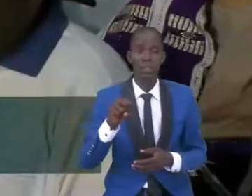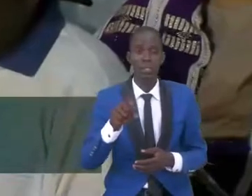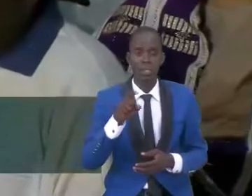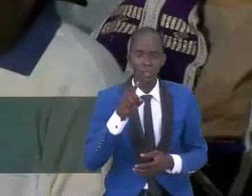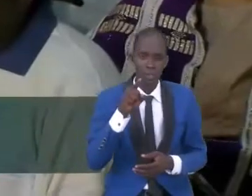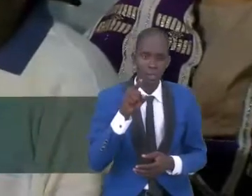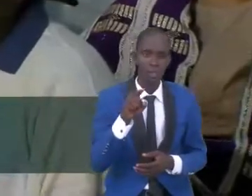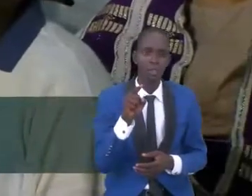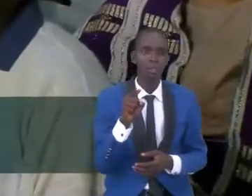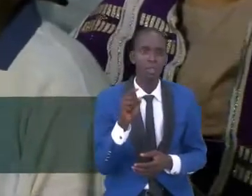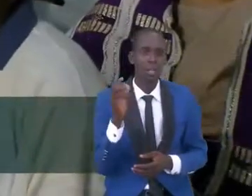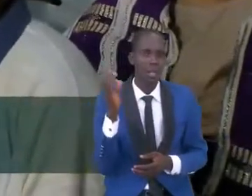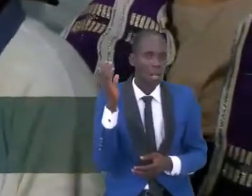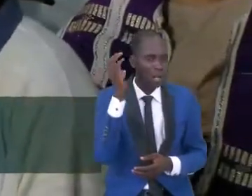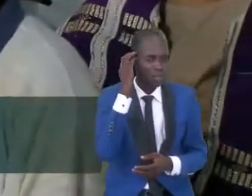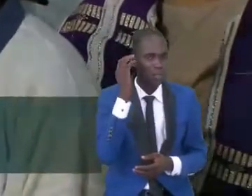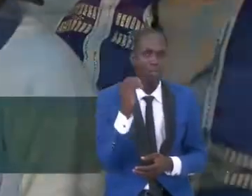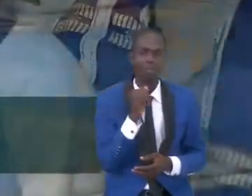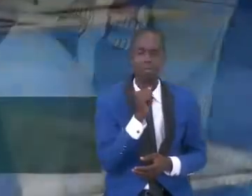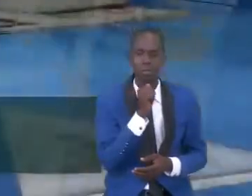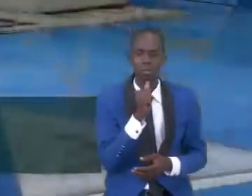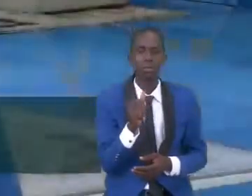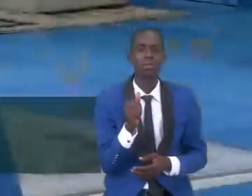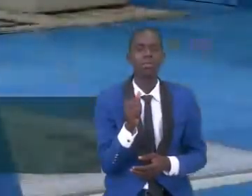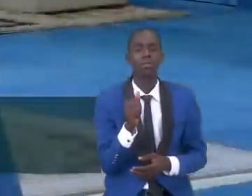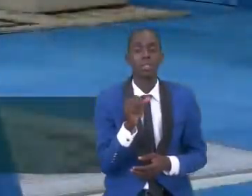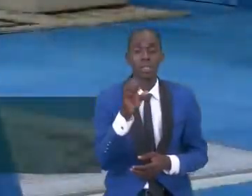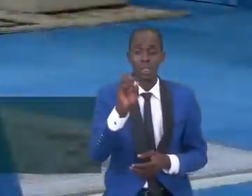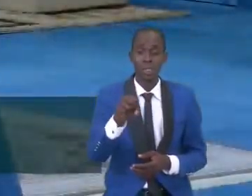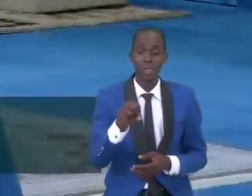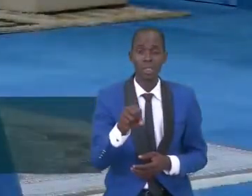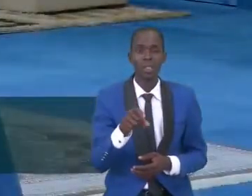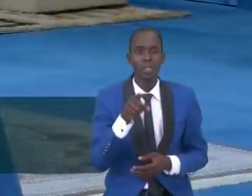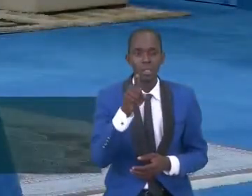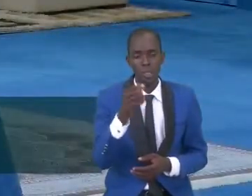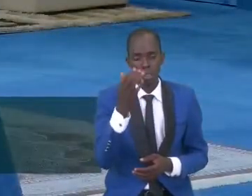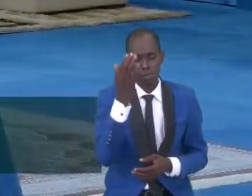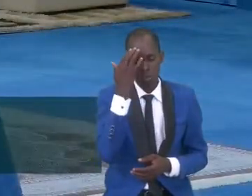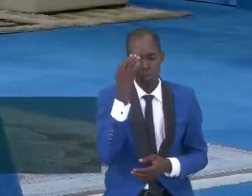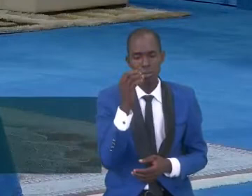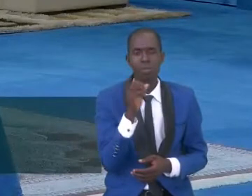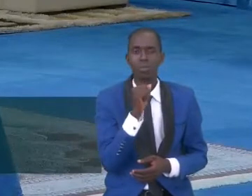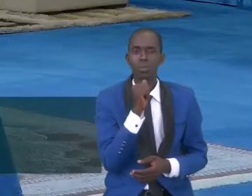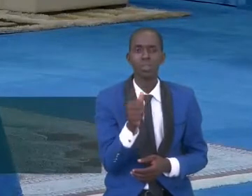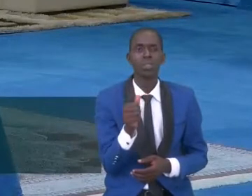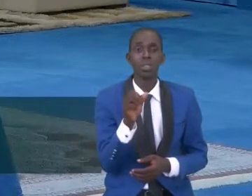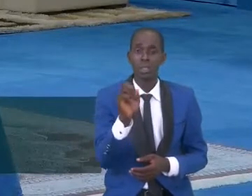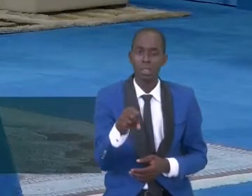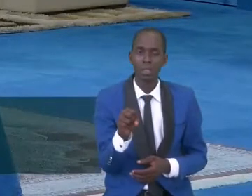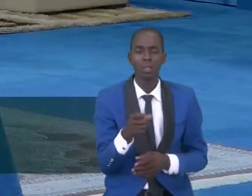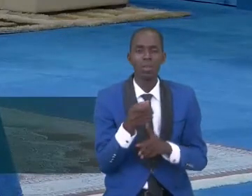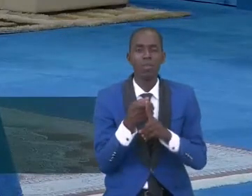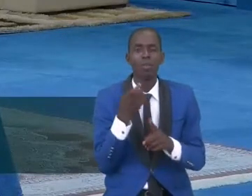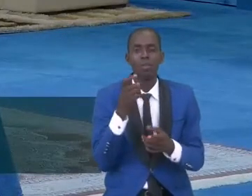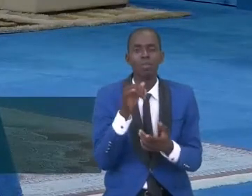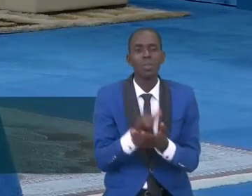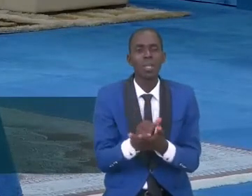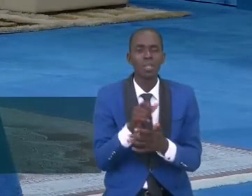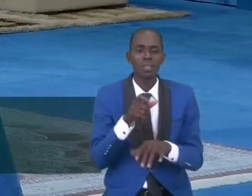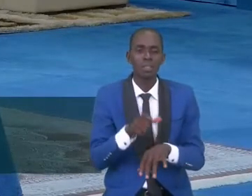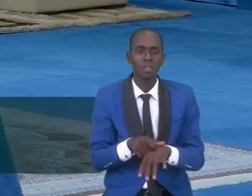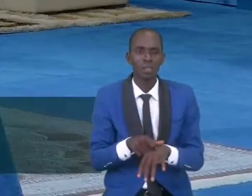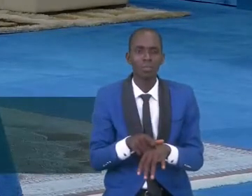thou heardest not. Yea, thou knewest not. Yea, from the